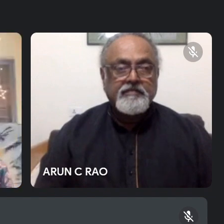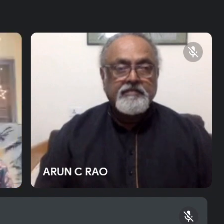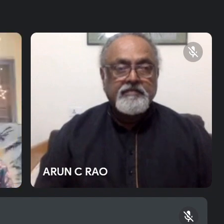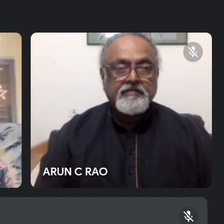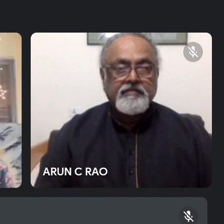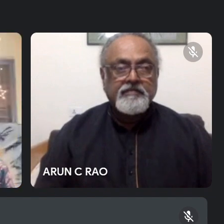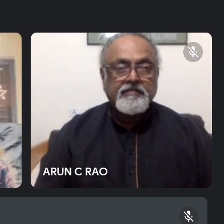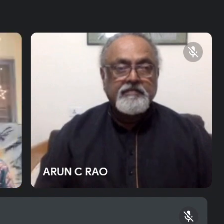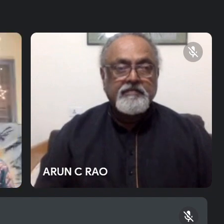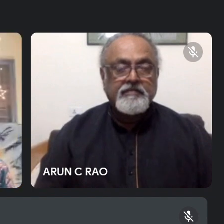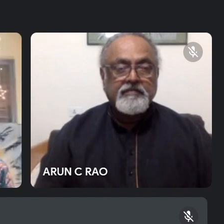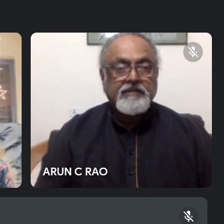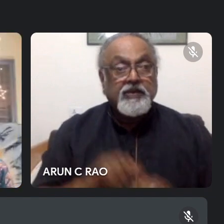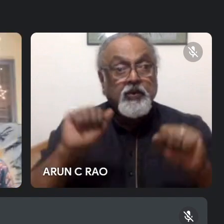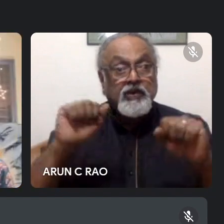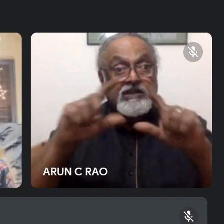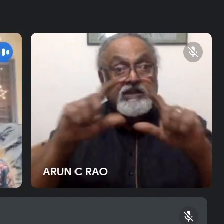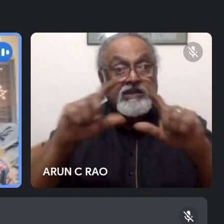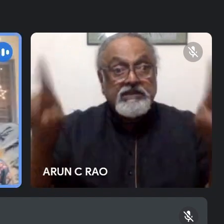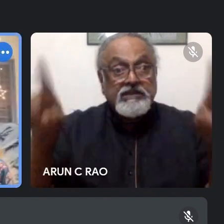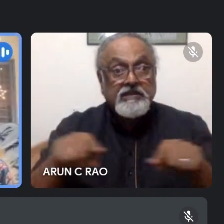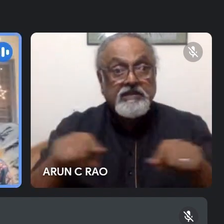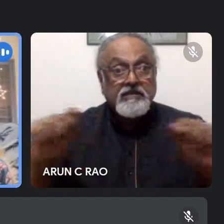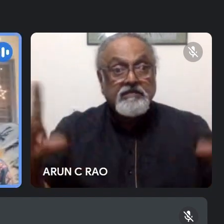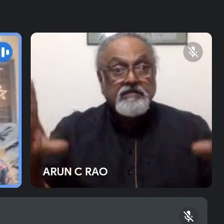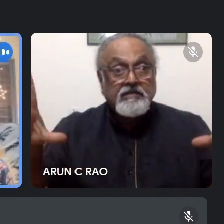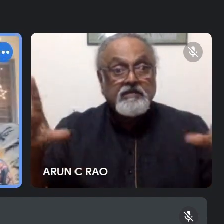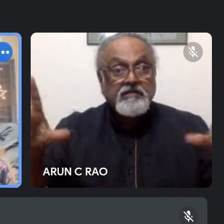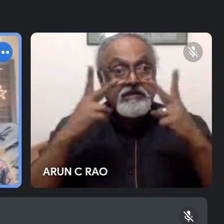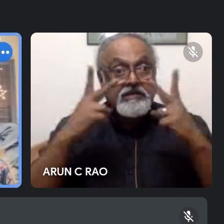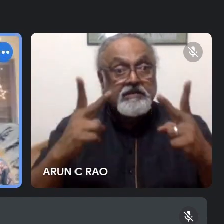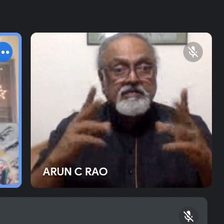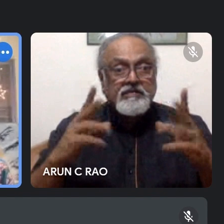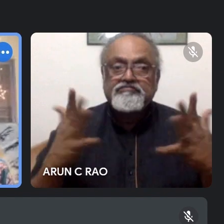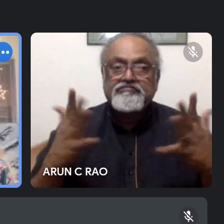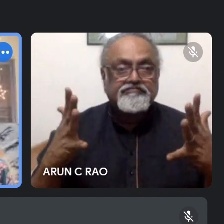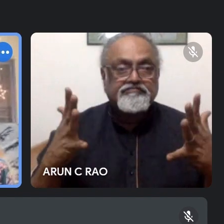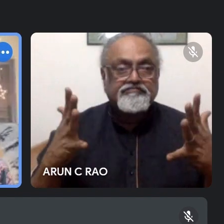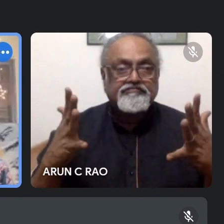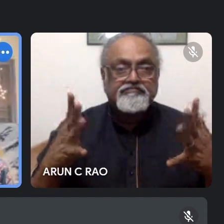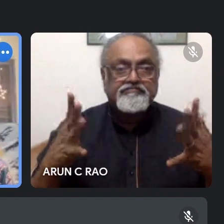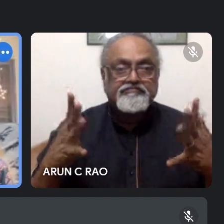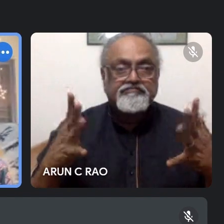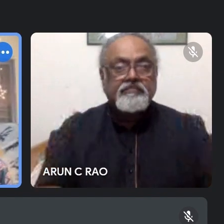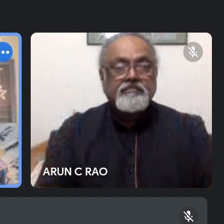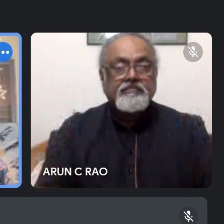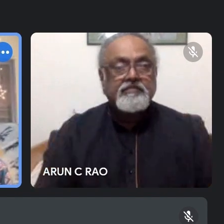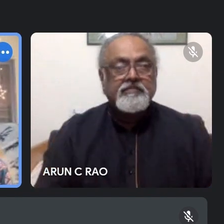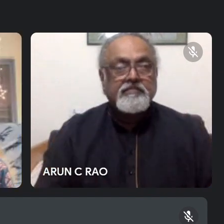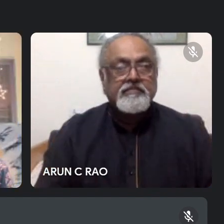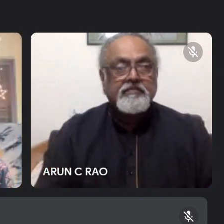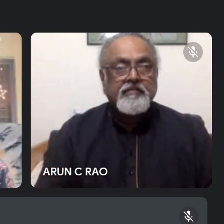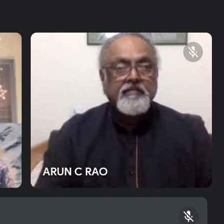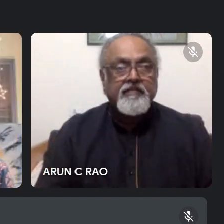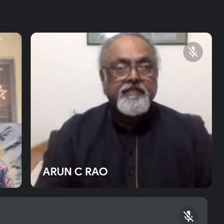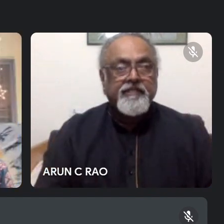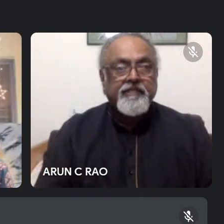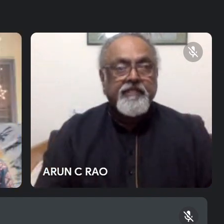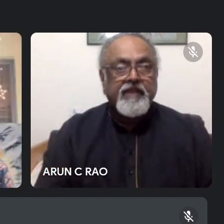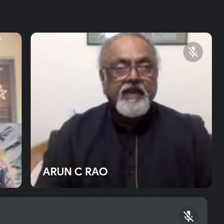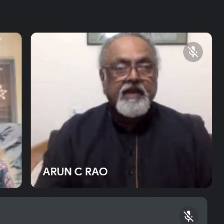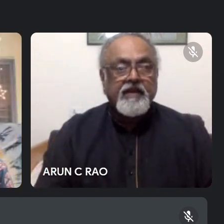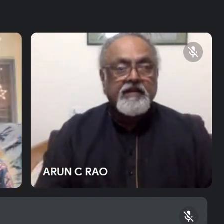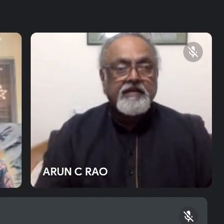Is my screen visible now for you? No, actually. Okay. Okay, just let me give it another